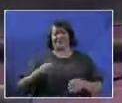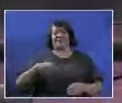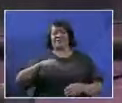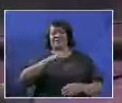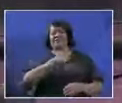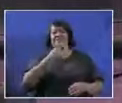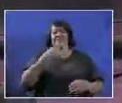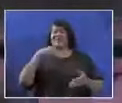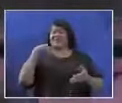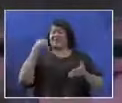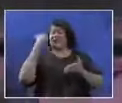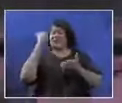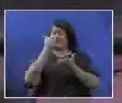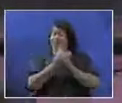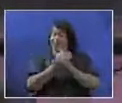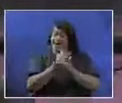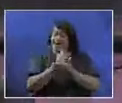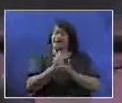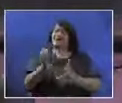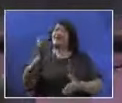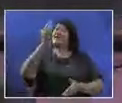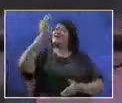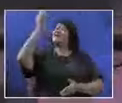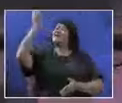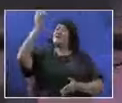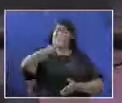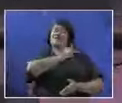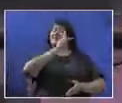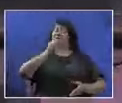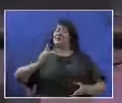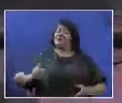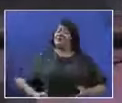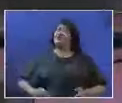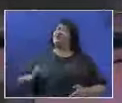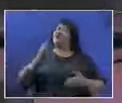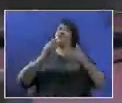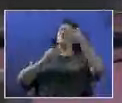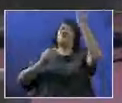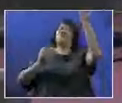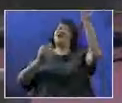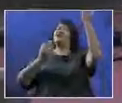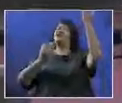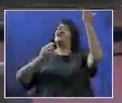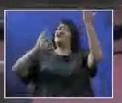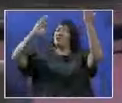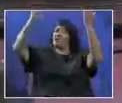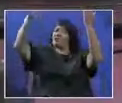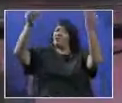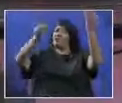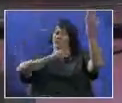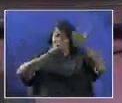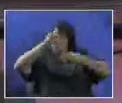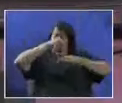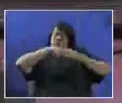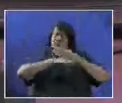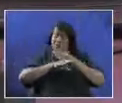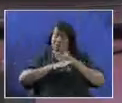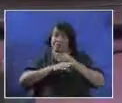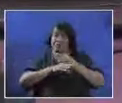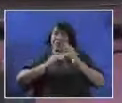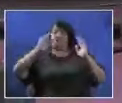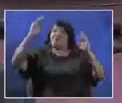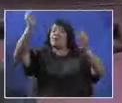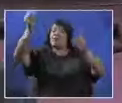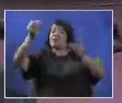say amen. You are the king, and you are invited to come in. Won't you